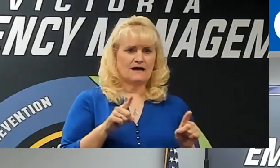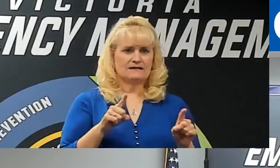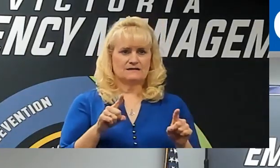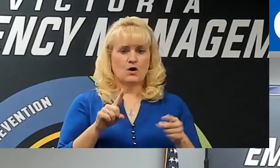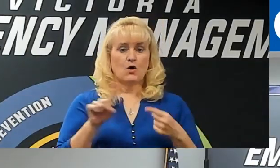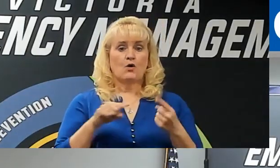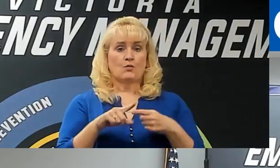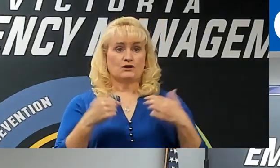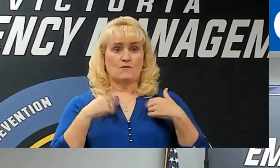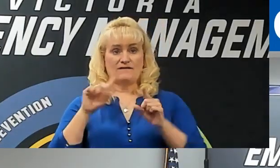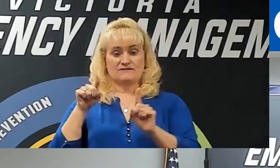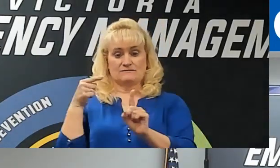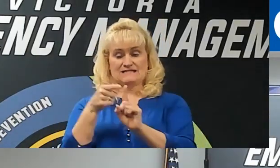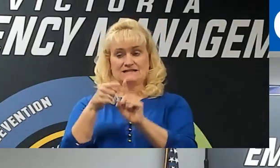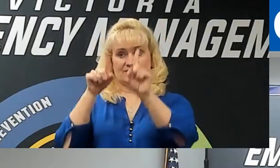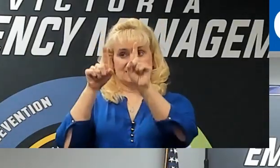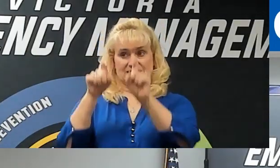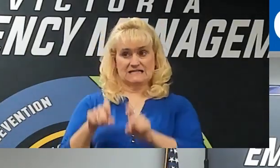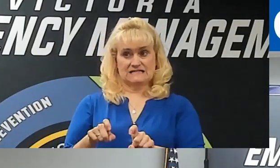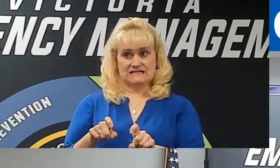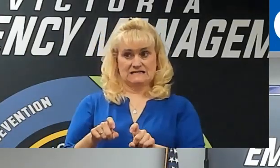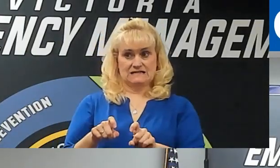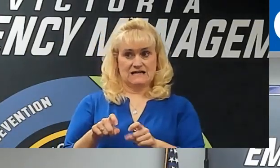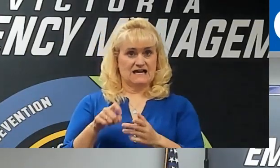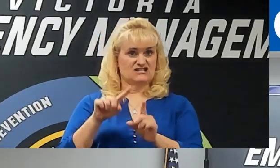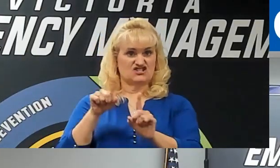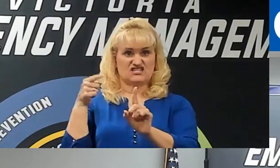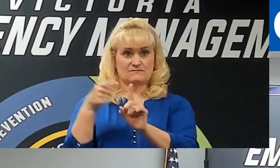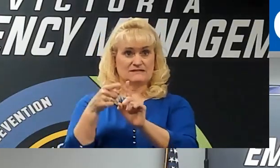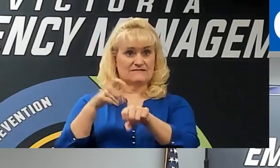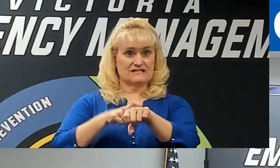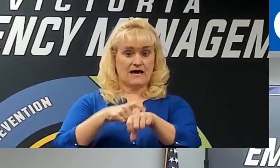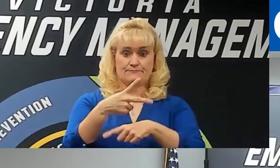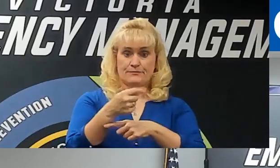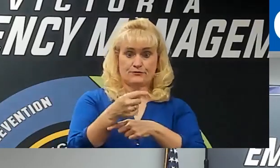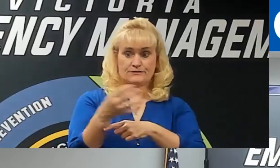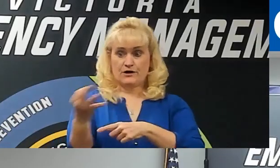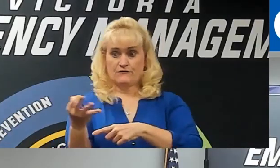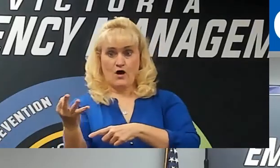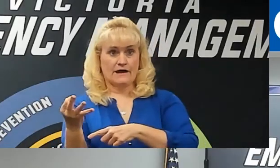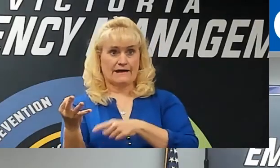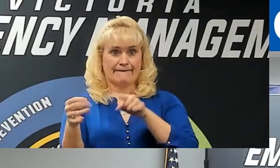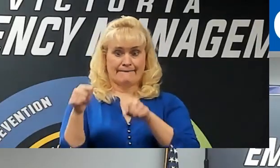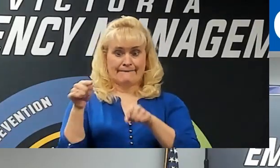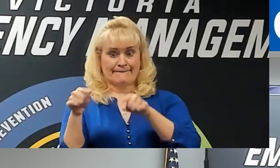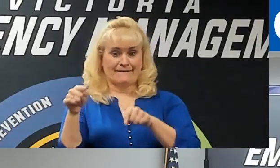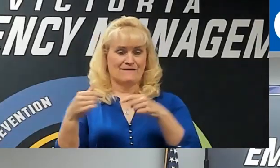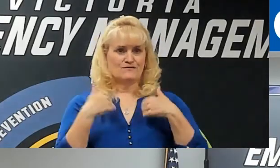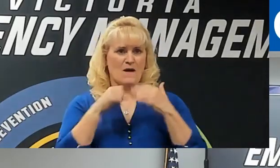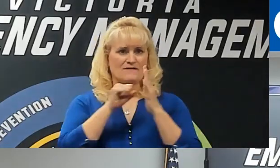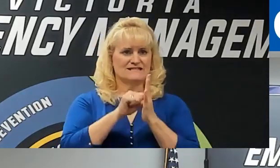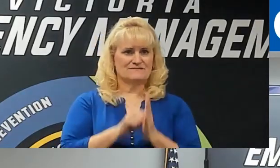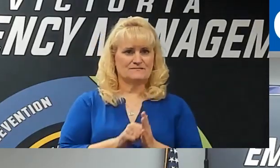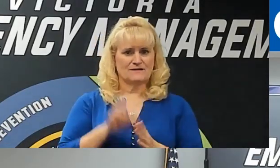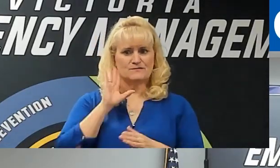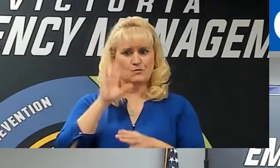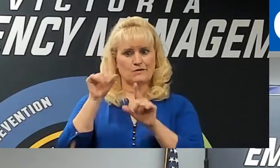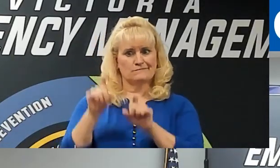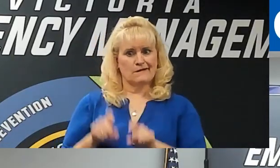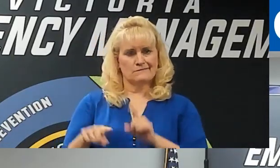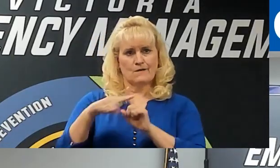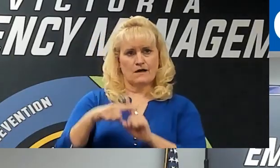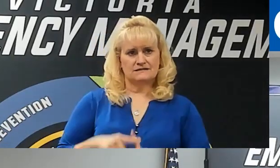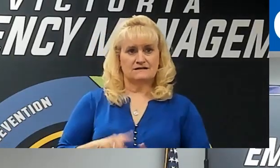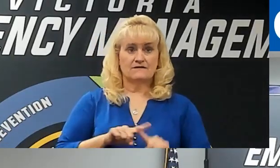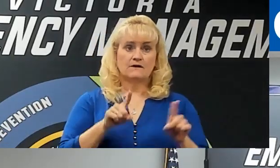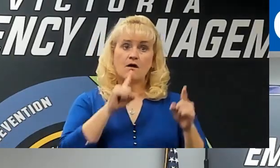testing like this, it's a moment in time. So Thursday or Friday, if you're symptomatic, if you're shedding virus, you'll get tested positive.